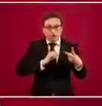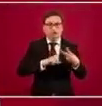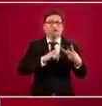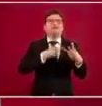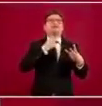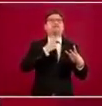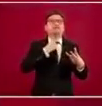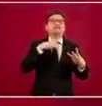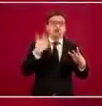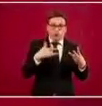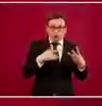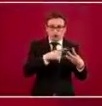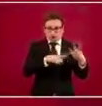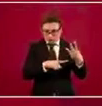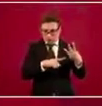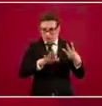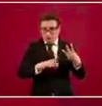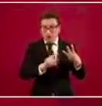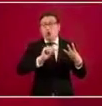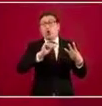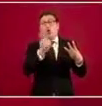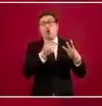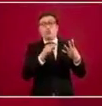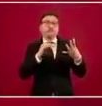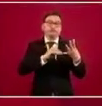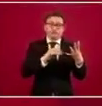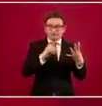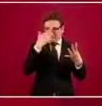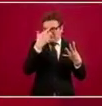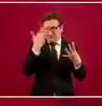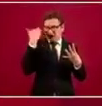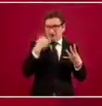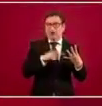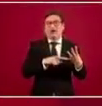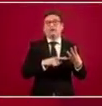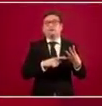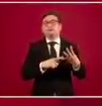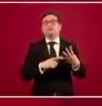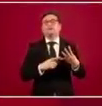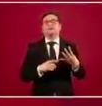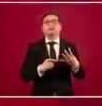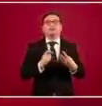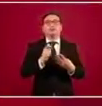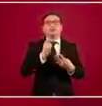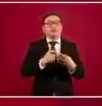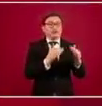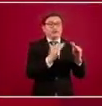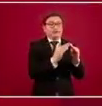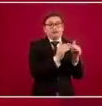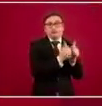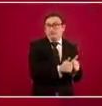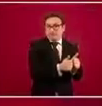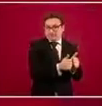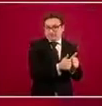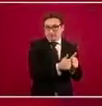doctor, which are at least 2 out of 3, which is coughing, headache, or